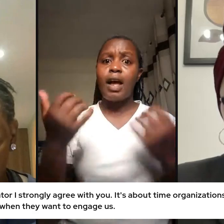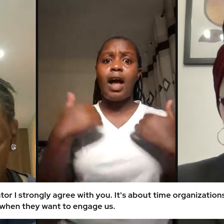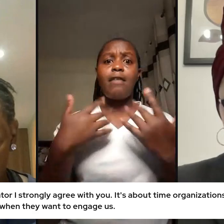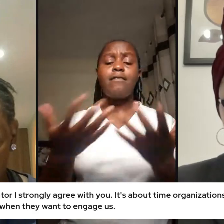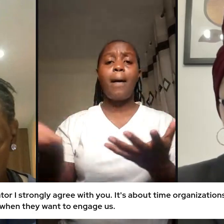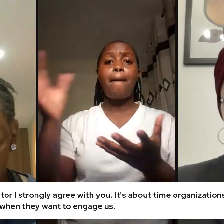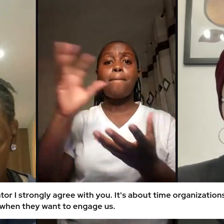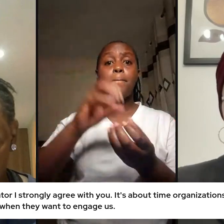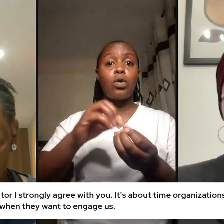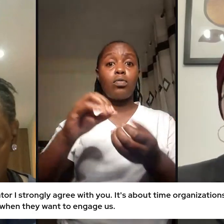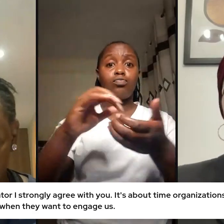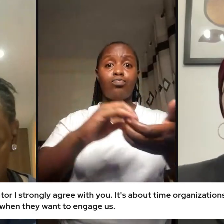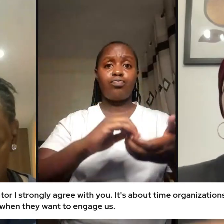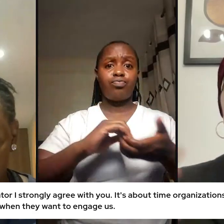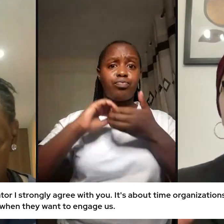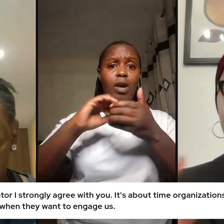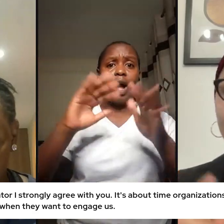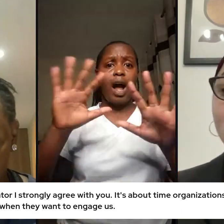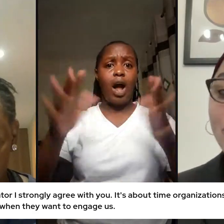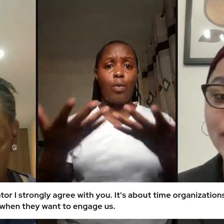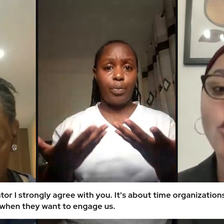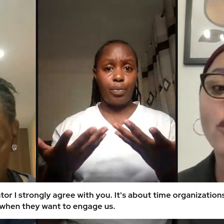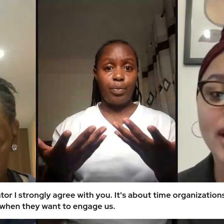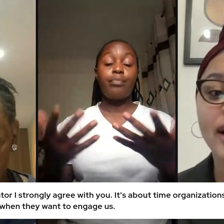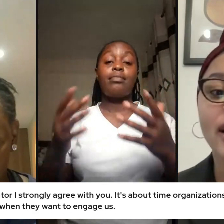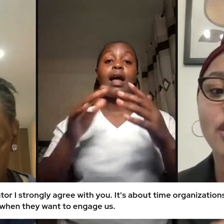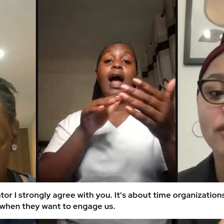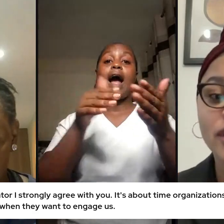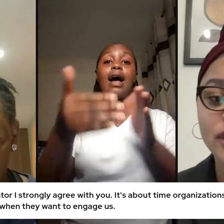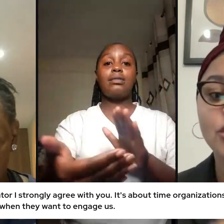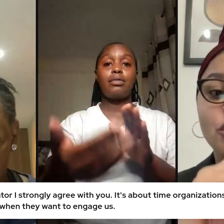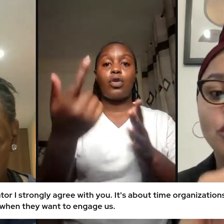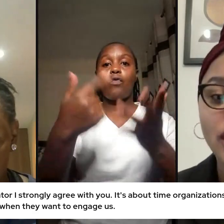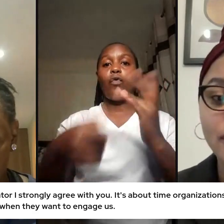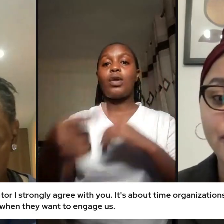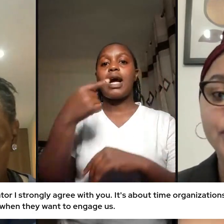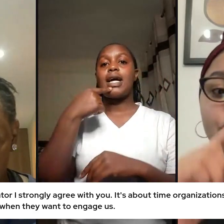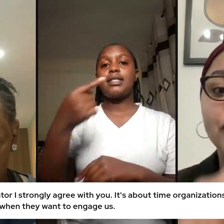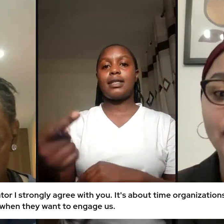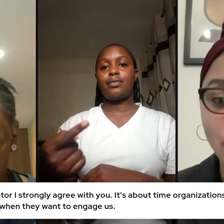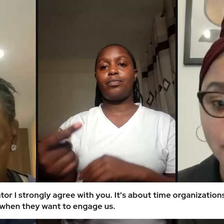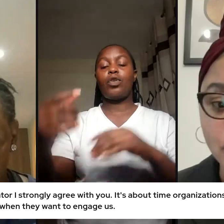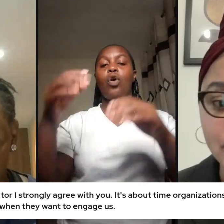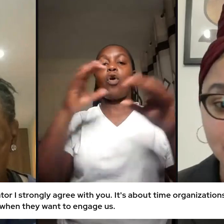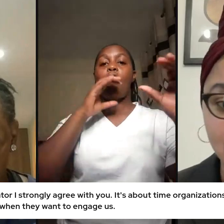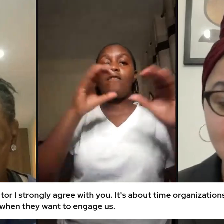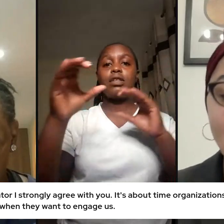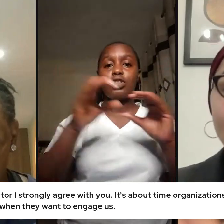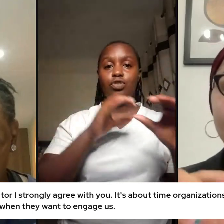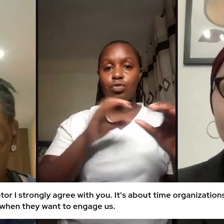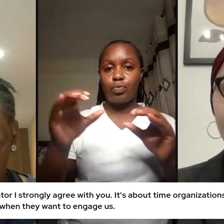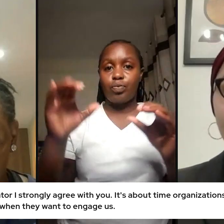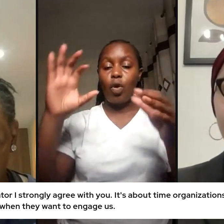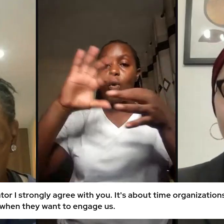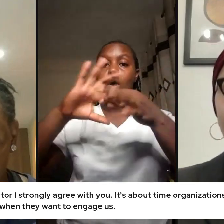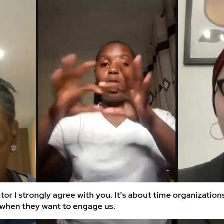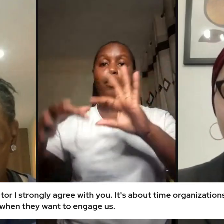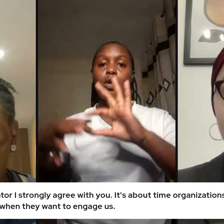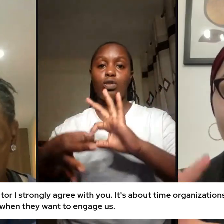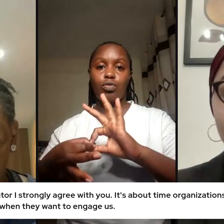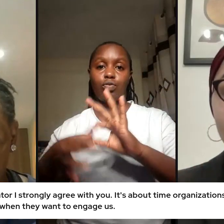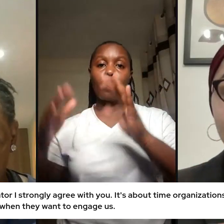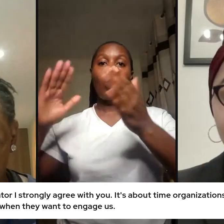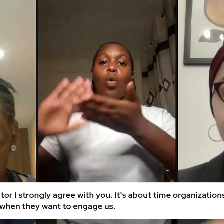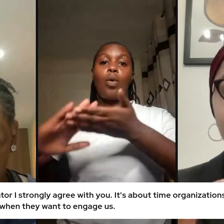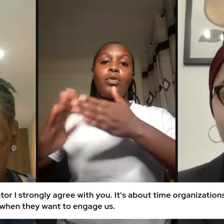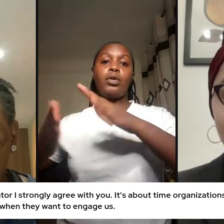time to time? It's the aspect of what I talked earlier: conversation, collaboration, and community. People in the community